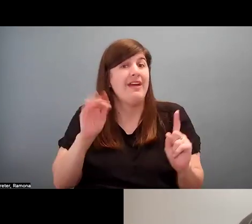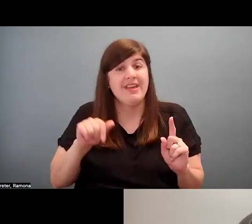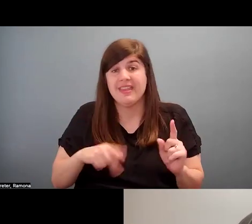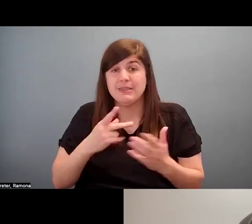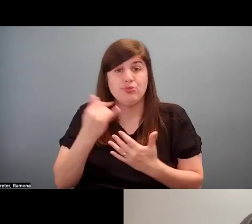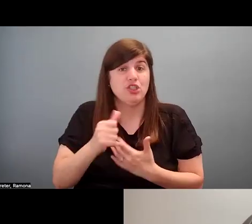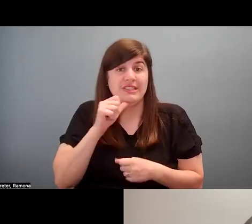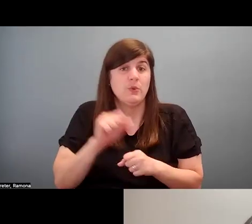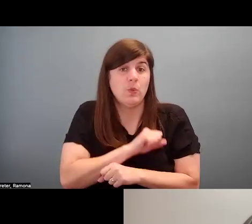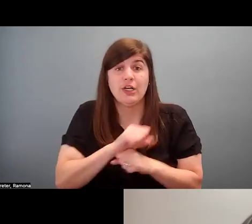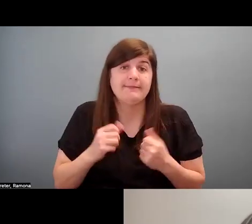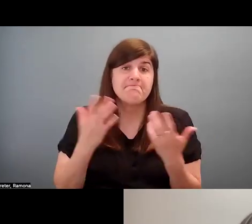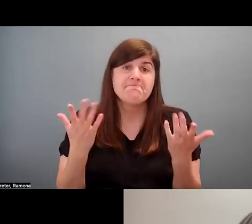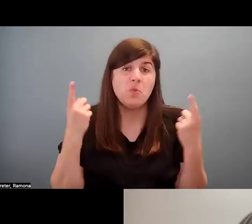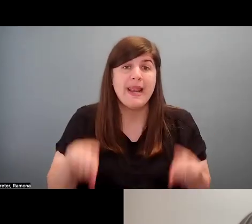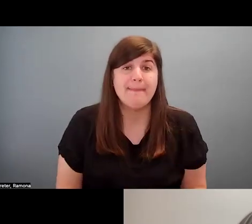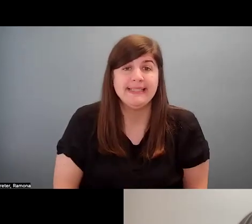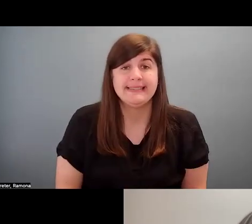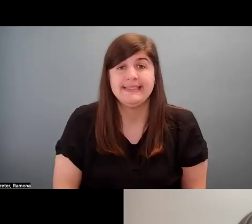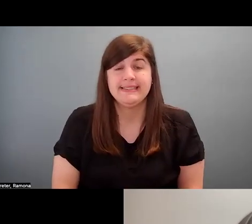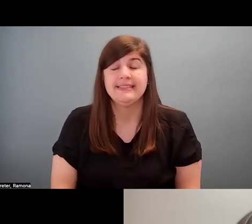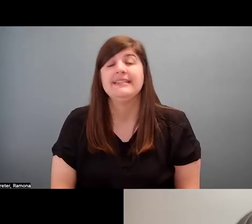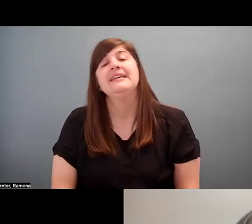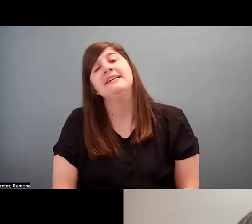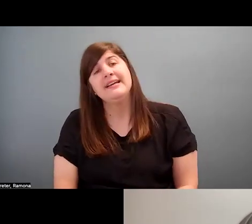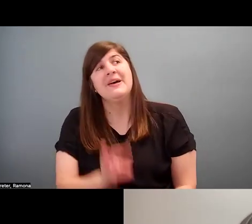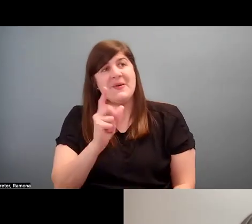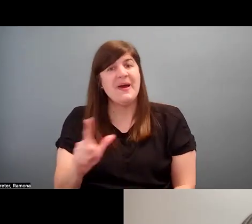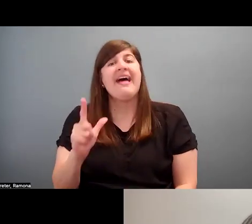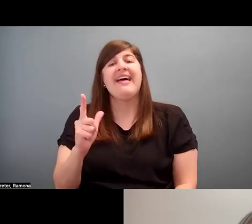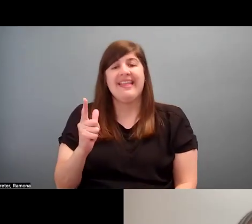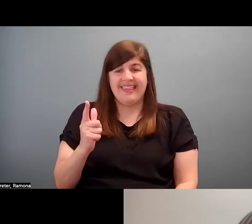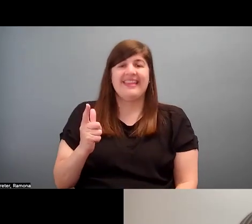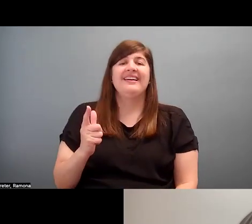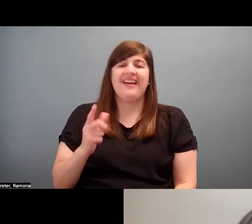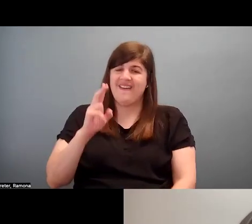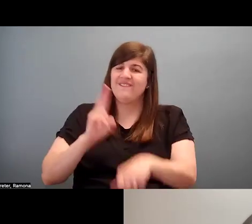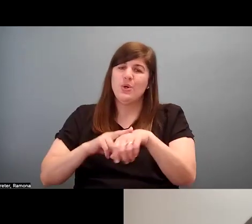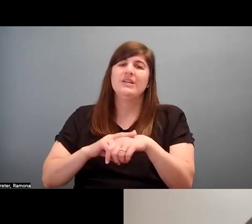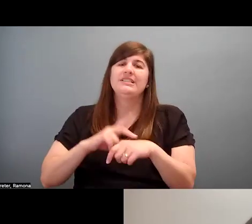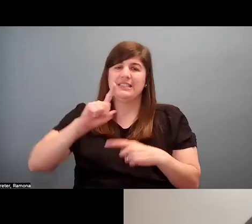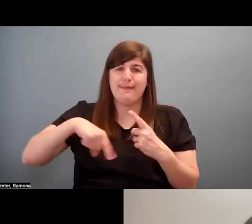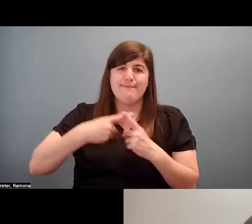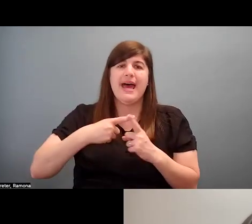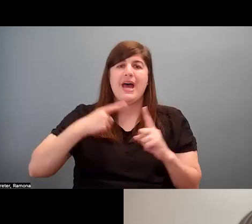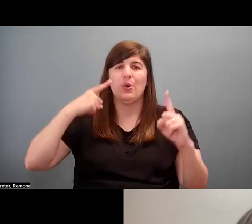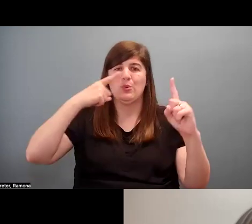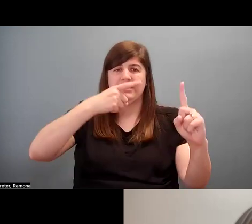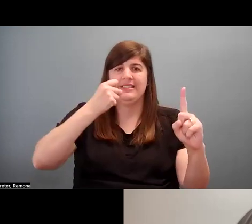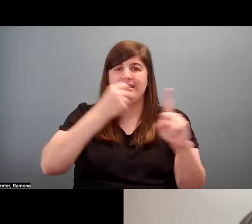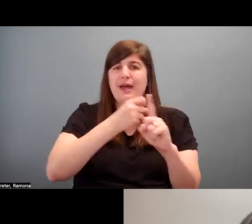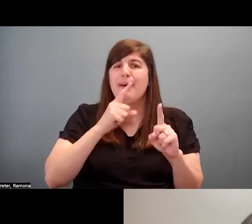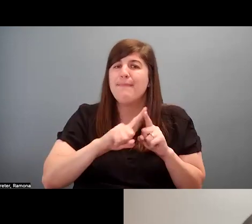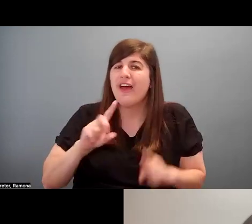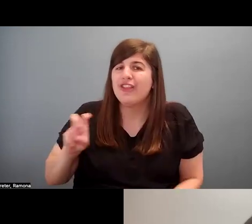work? Um, well, Try something else. of course, it's about the destination, but Yeah, the journey